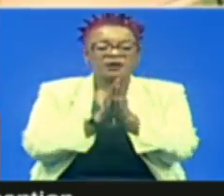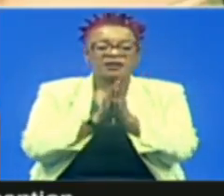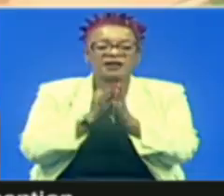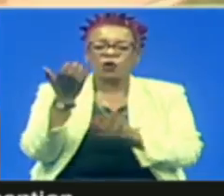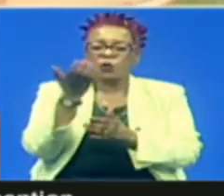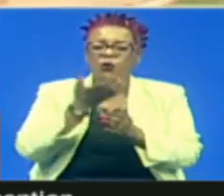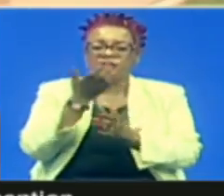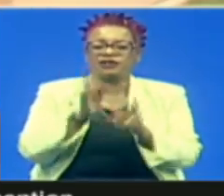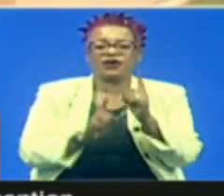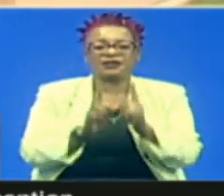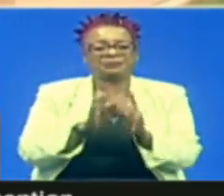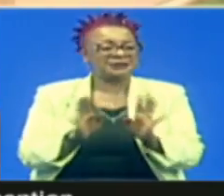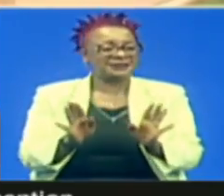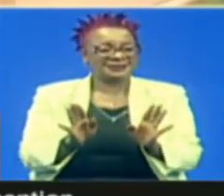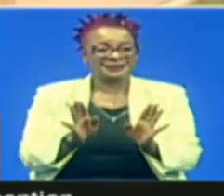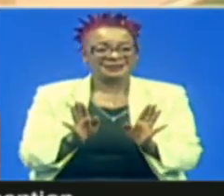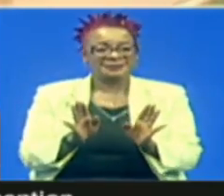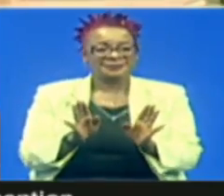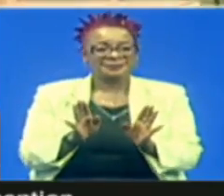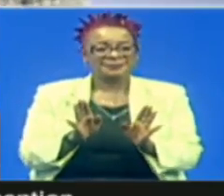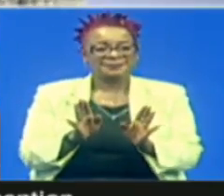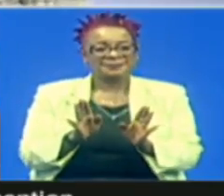Olive Barrows, NTV.